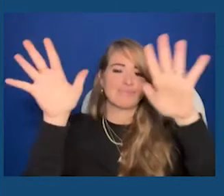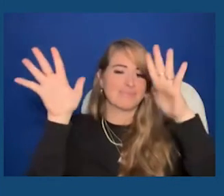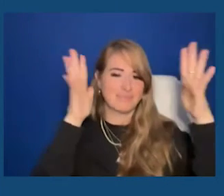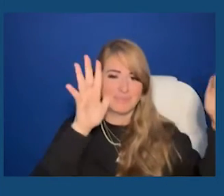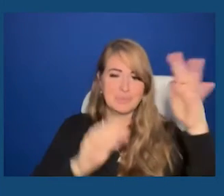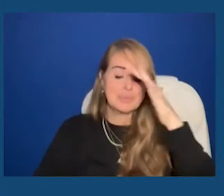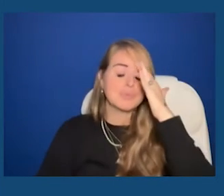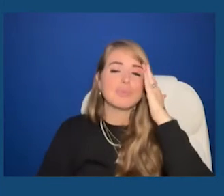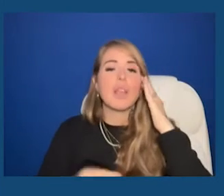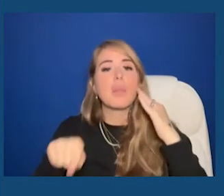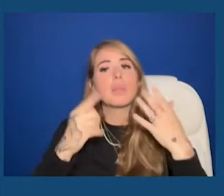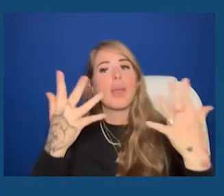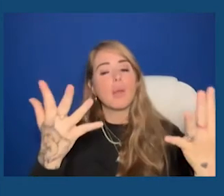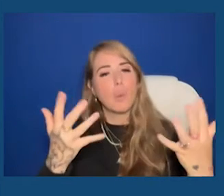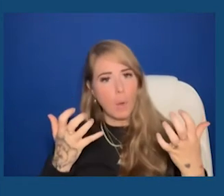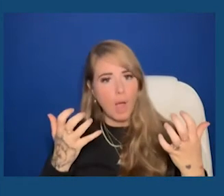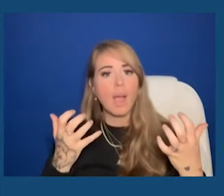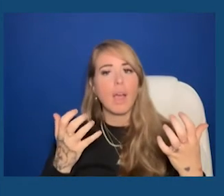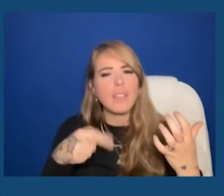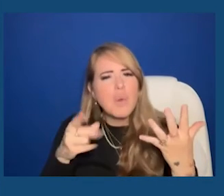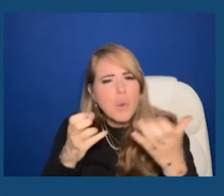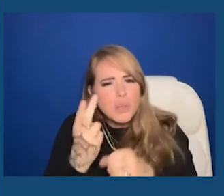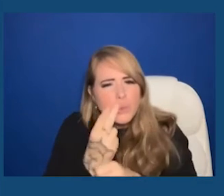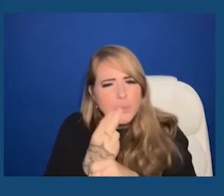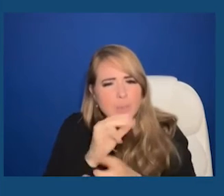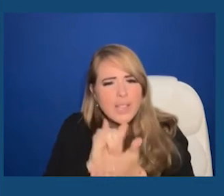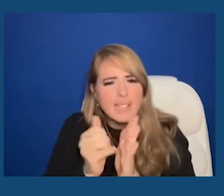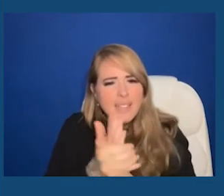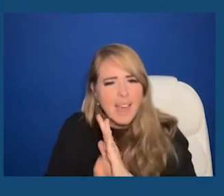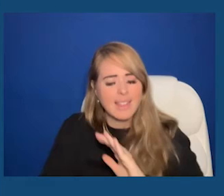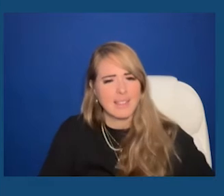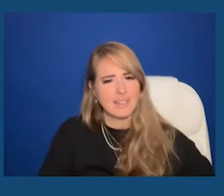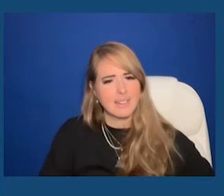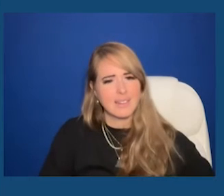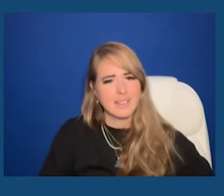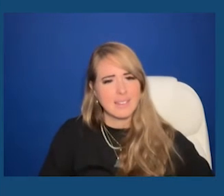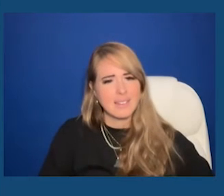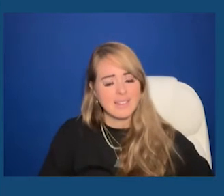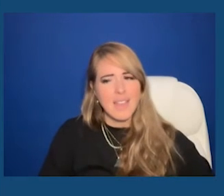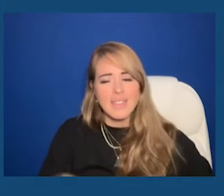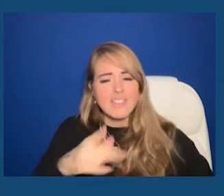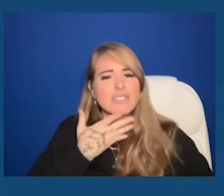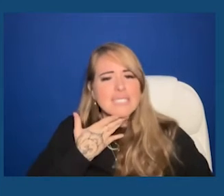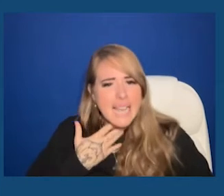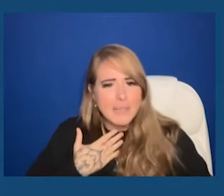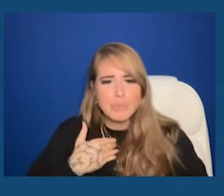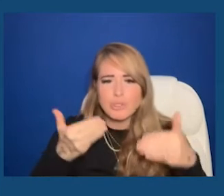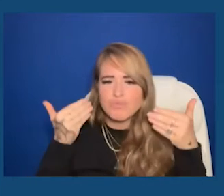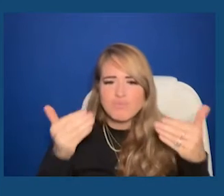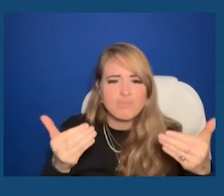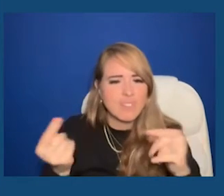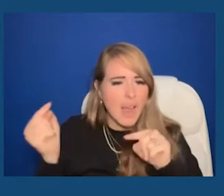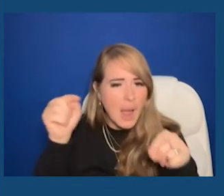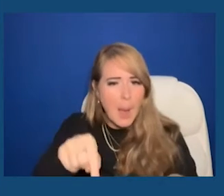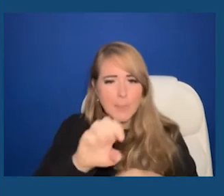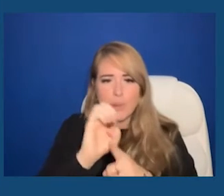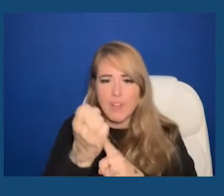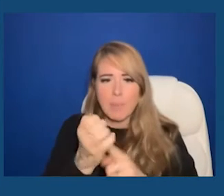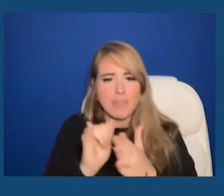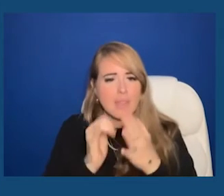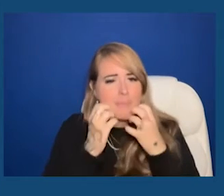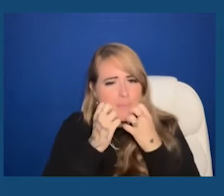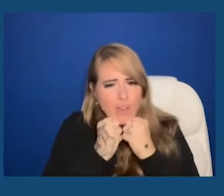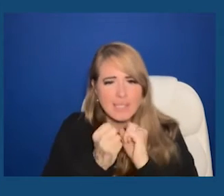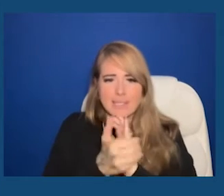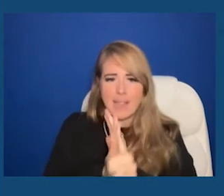They want to use that talent. They're desperate to just get out to an environment that embraces it, and that's what we do here in